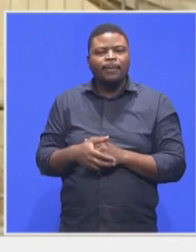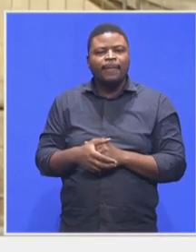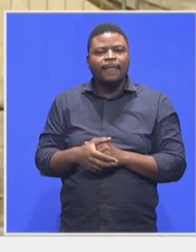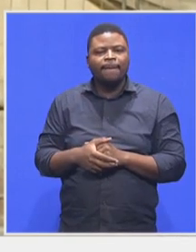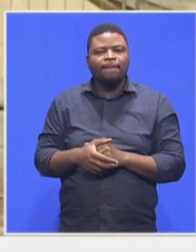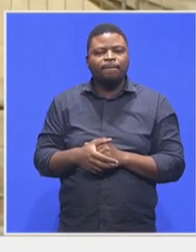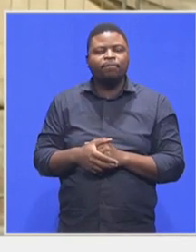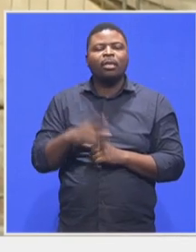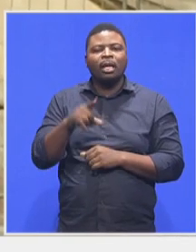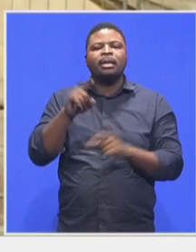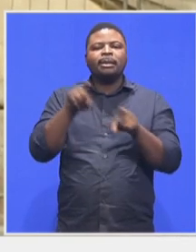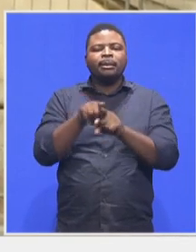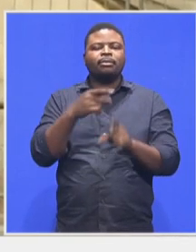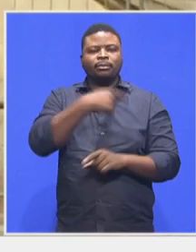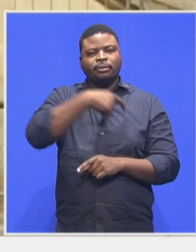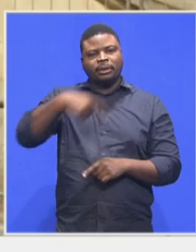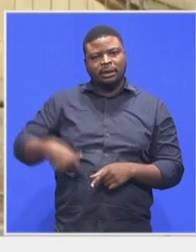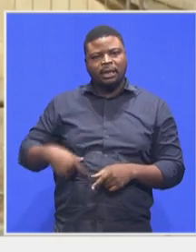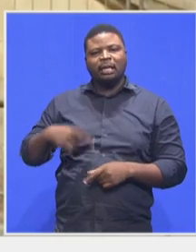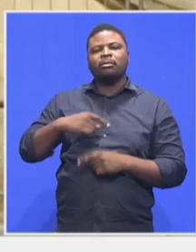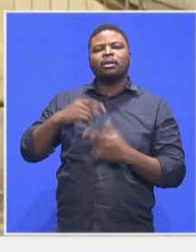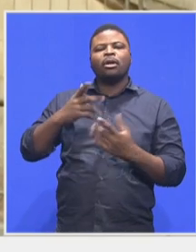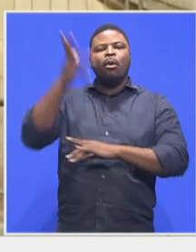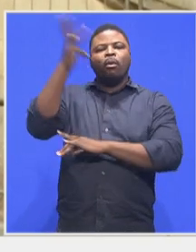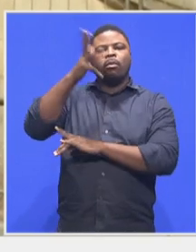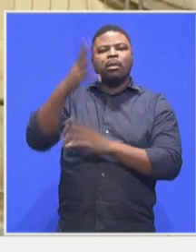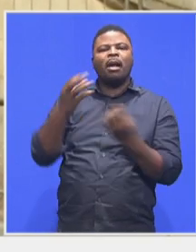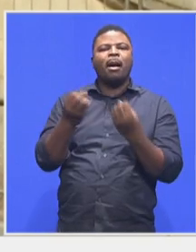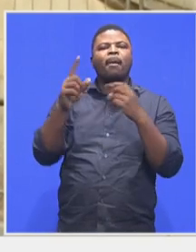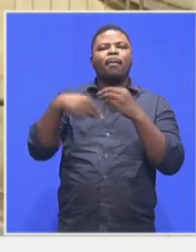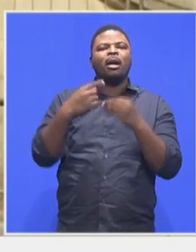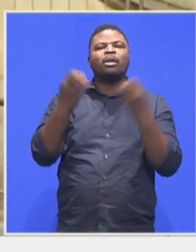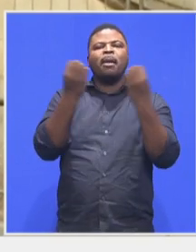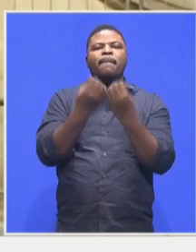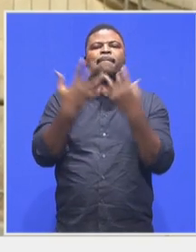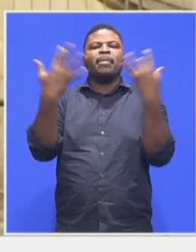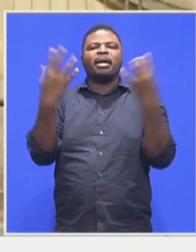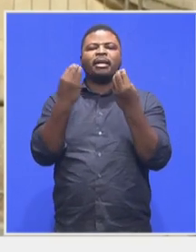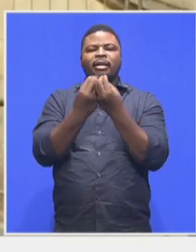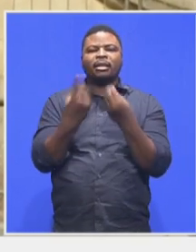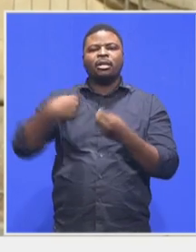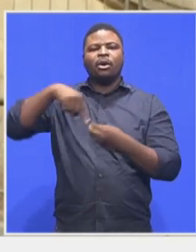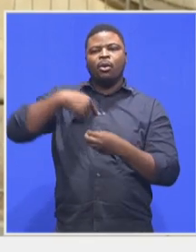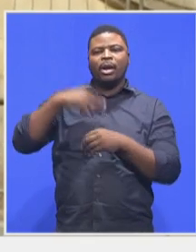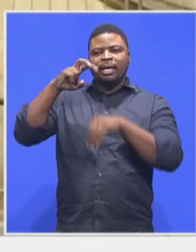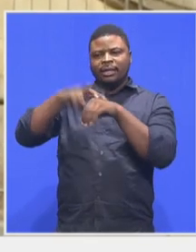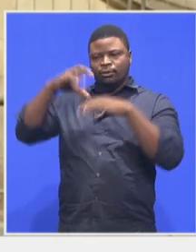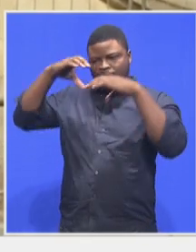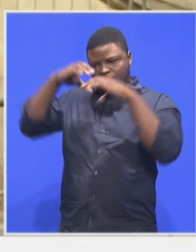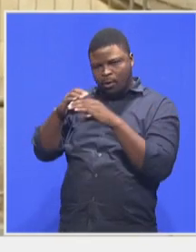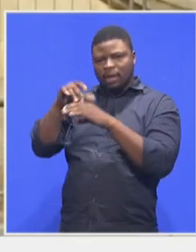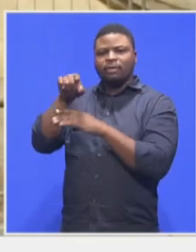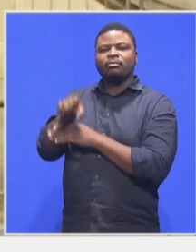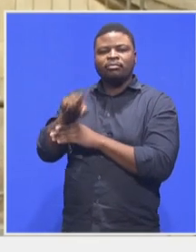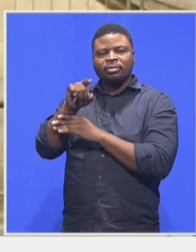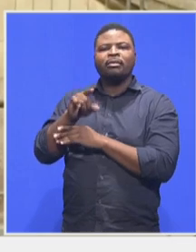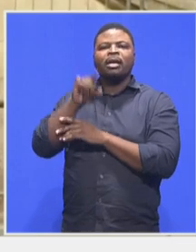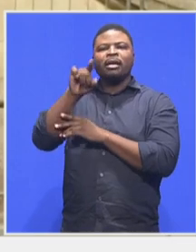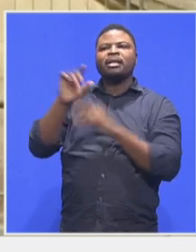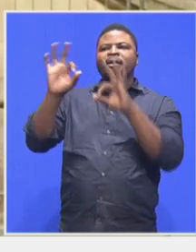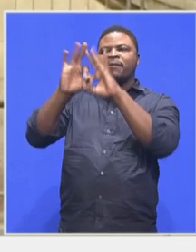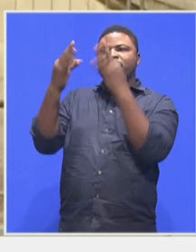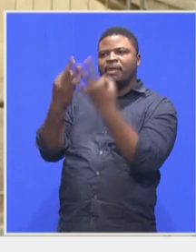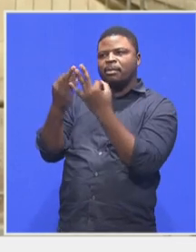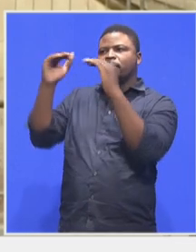The president also spoke about many other things that we want to look at. How do we help households? How do we help